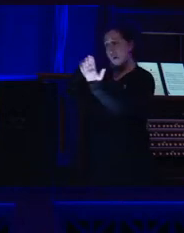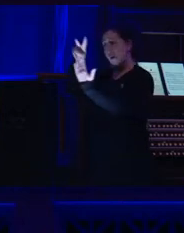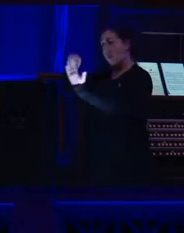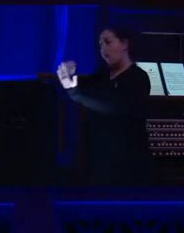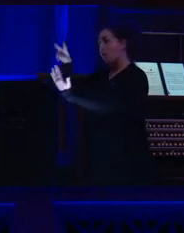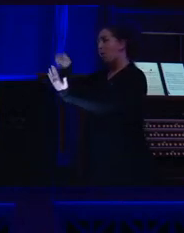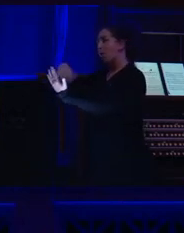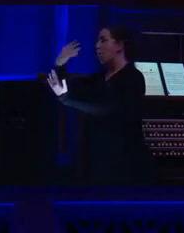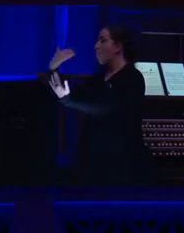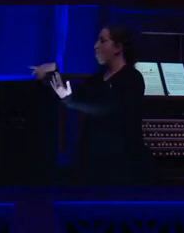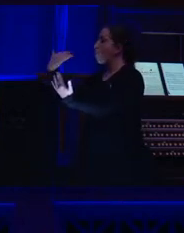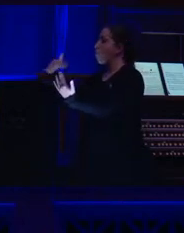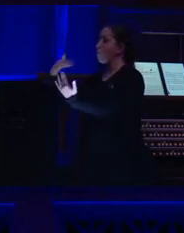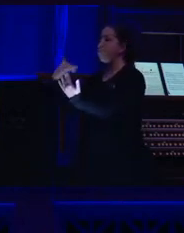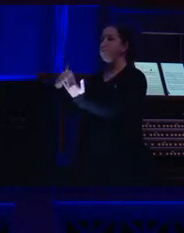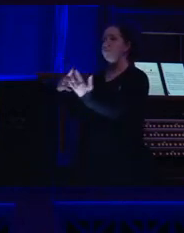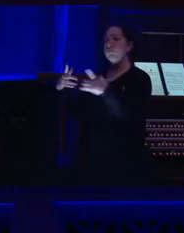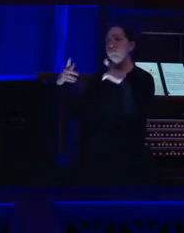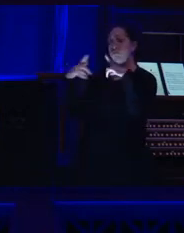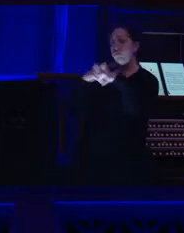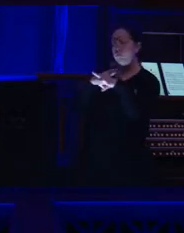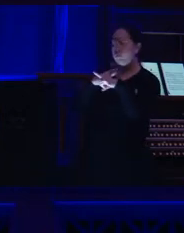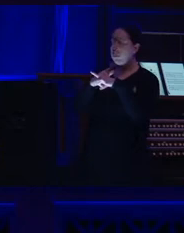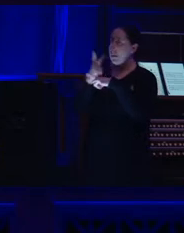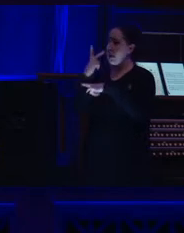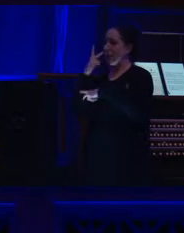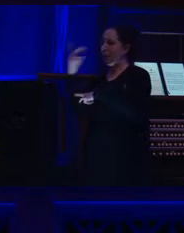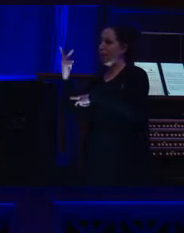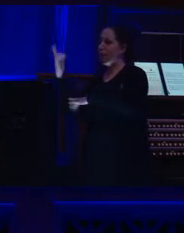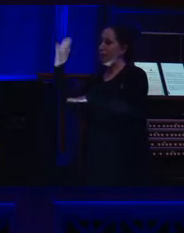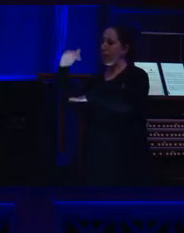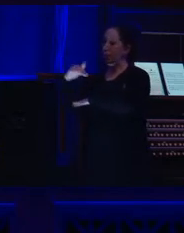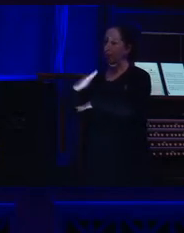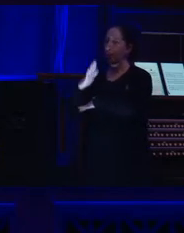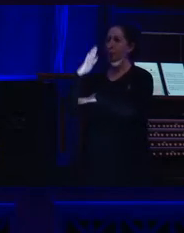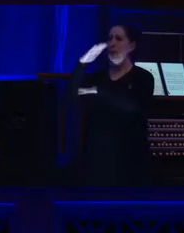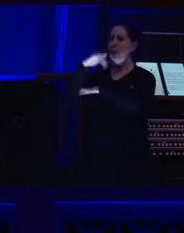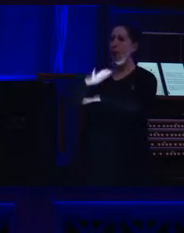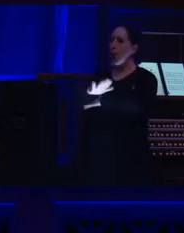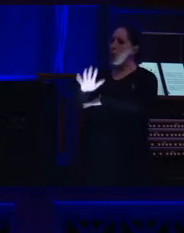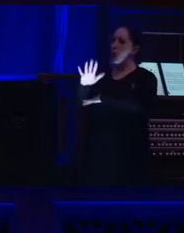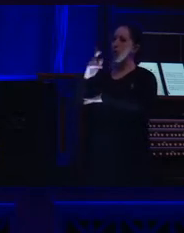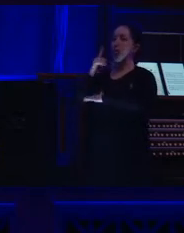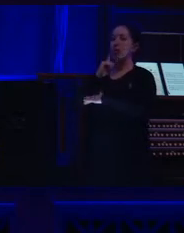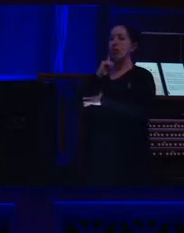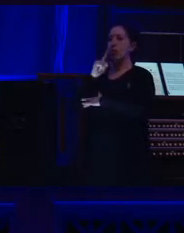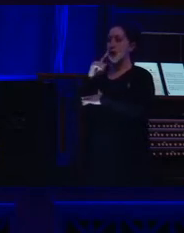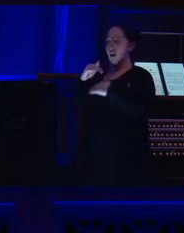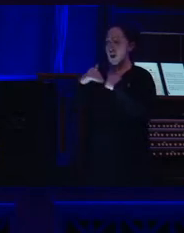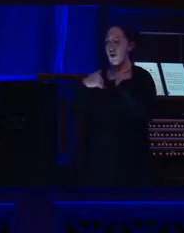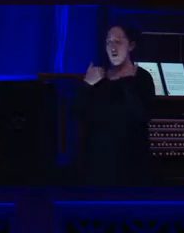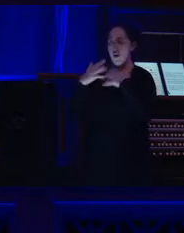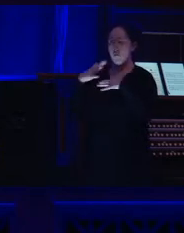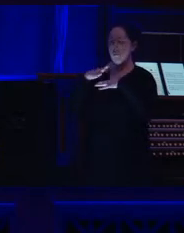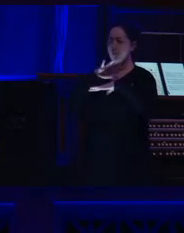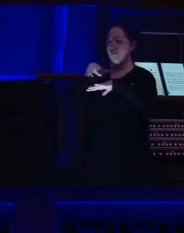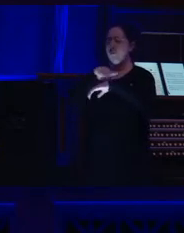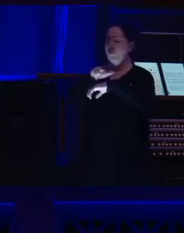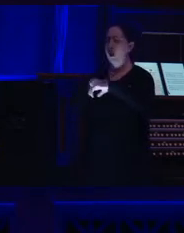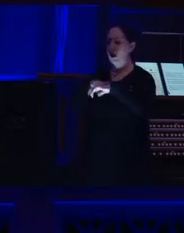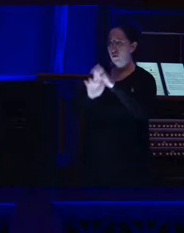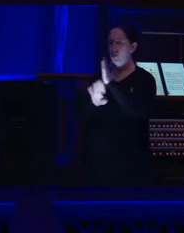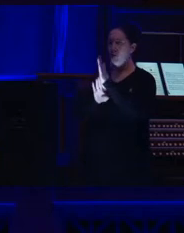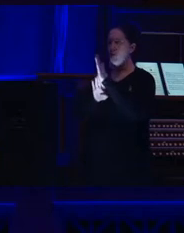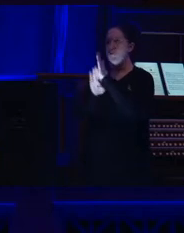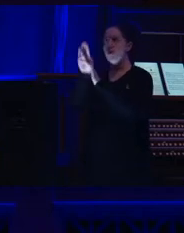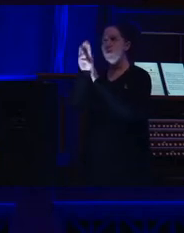choppy waters, to see the spasms of our relatively young nation as it grew, and to wonder at how